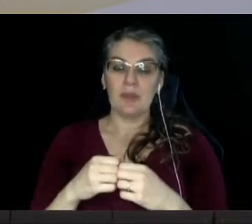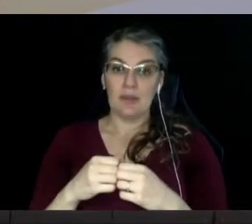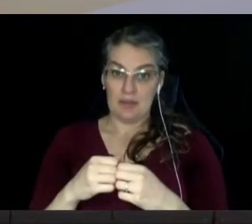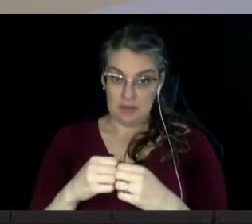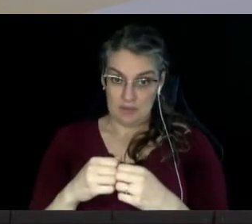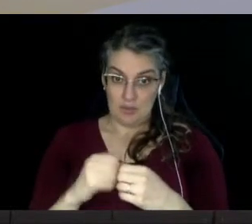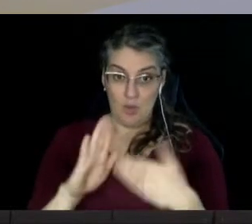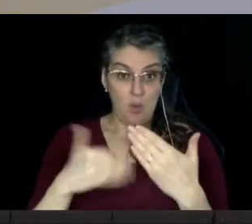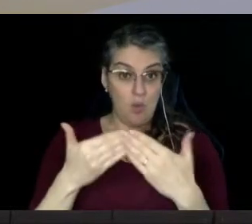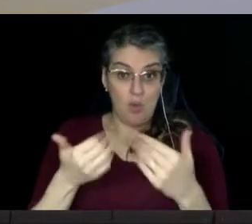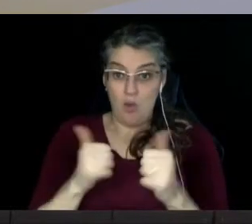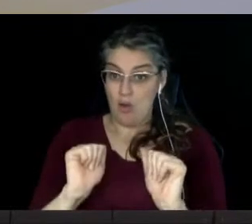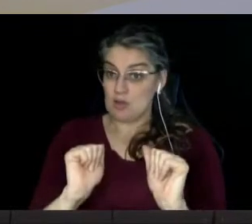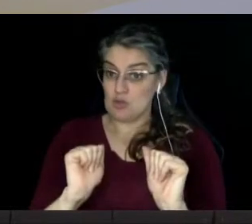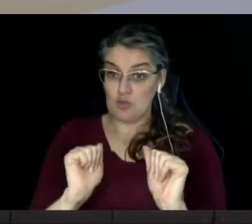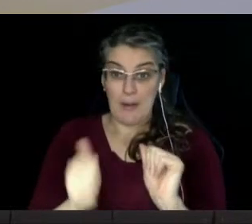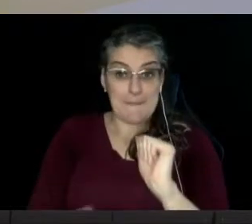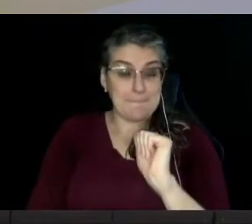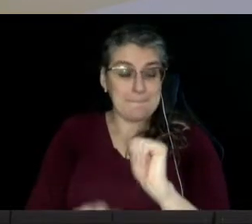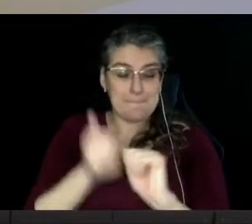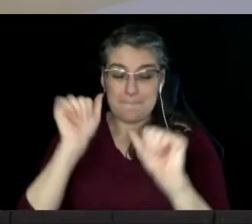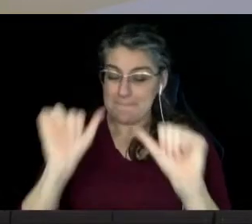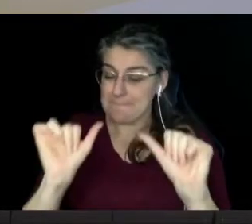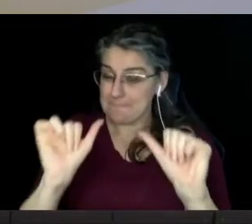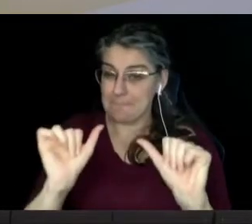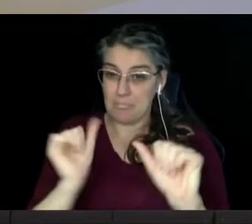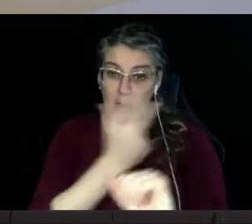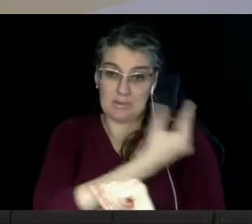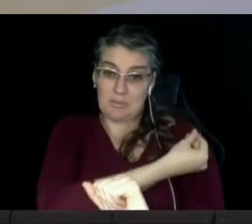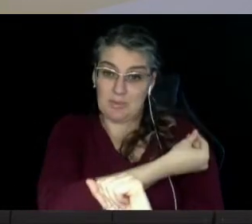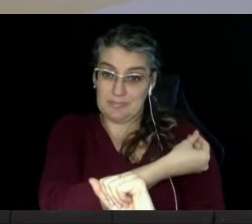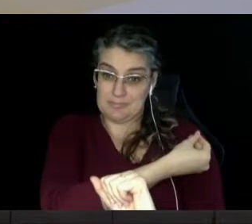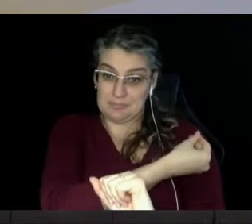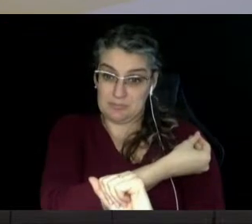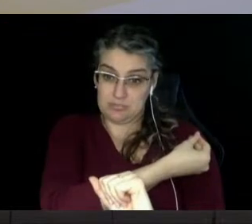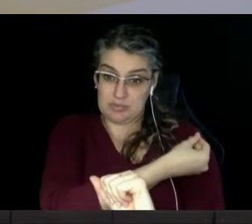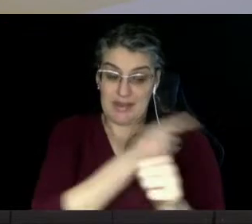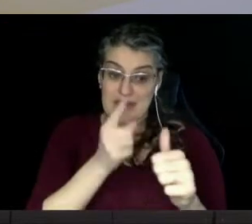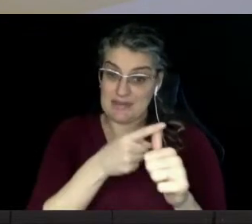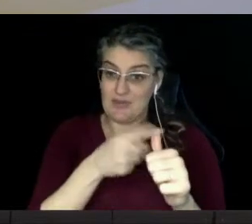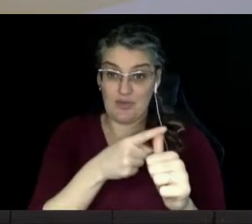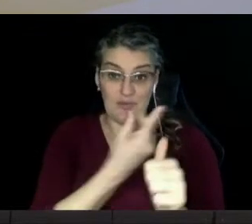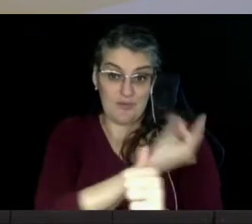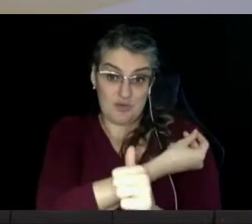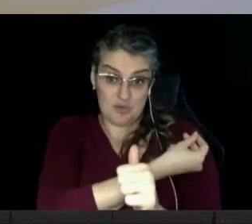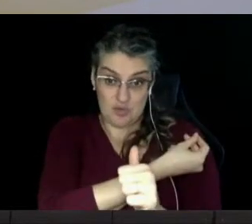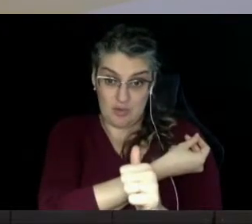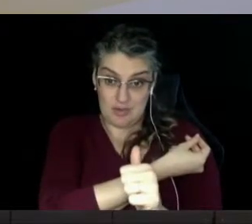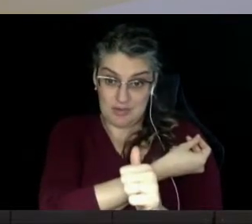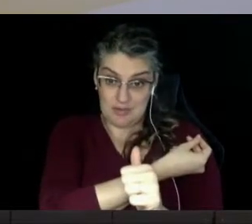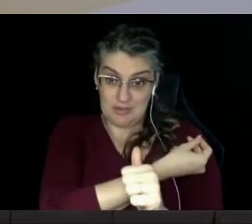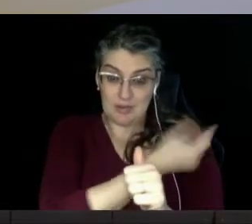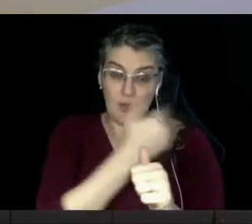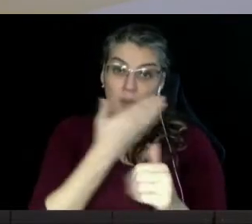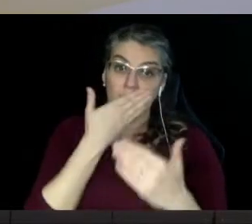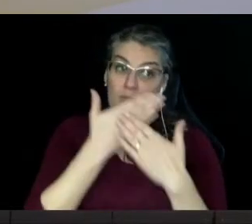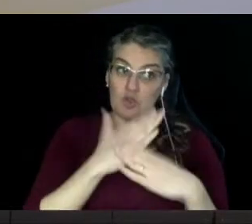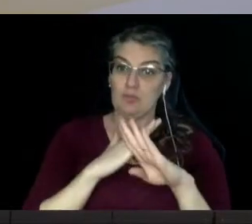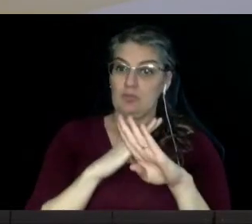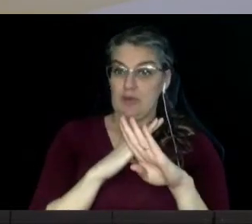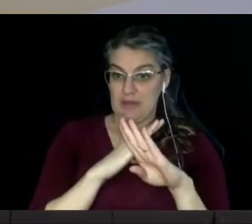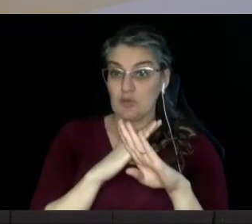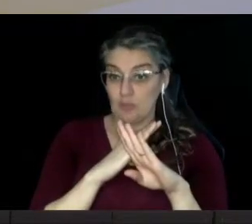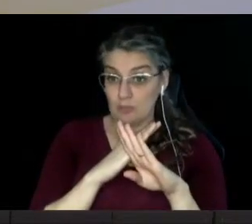trying to vaccinate as many Islanders with their first dose to protect. We mentioned earlier, to give people good protection. We know